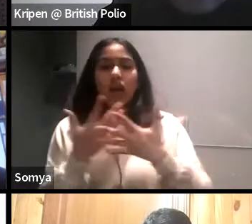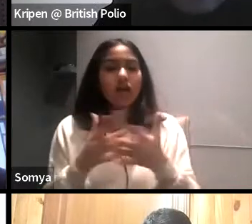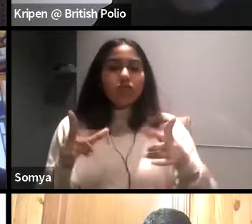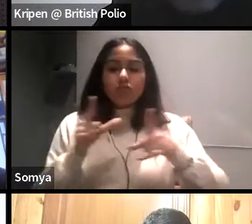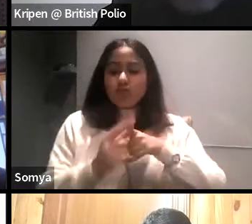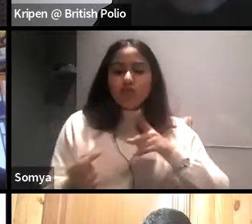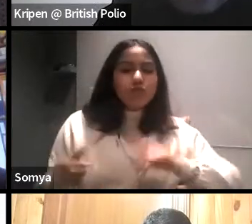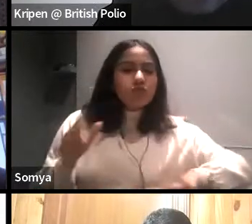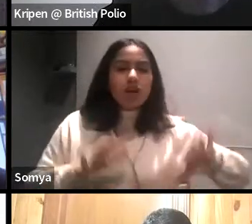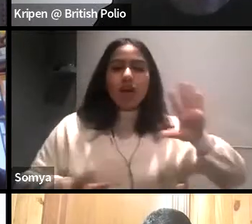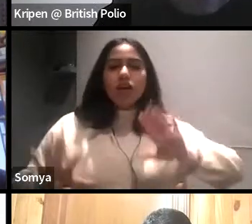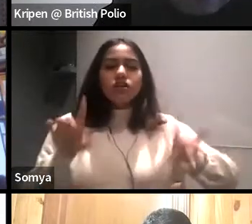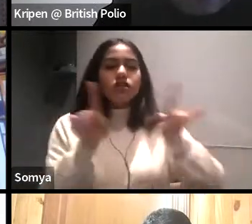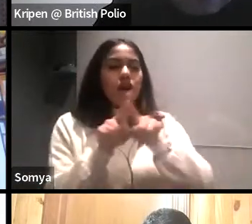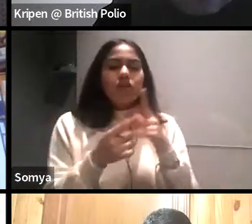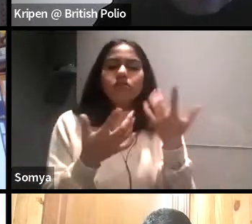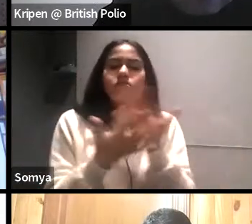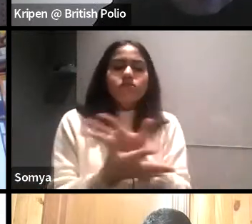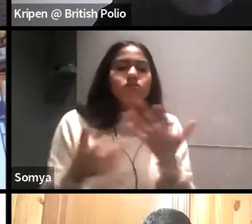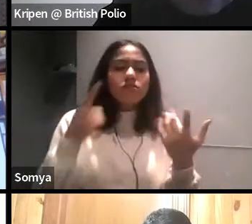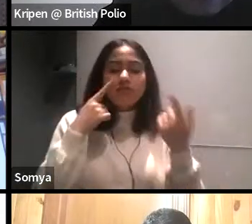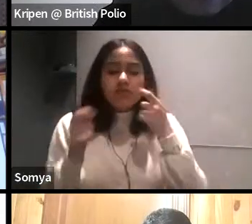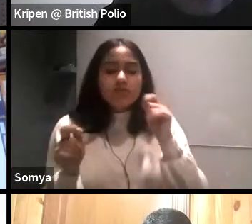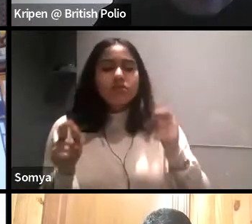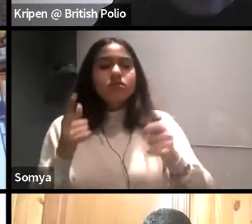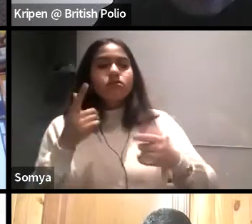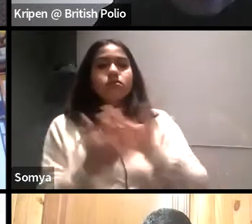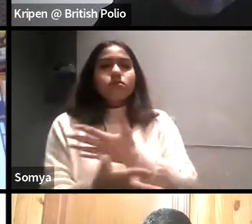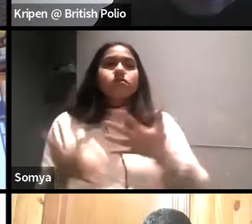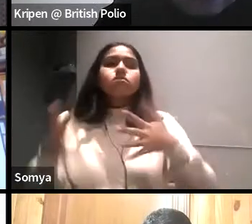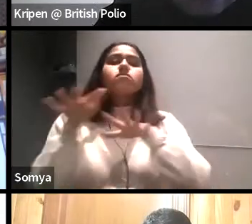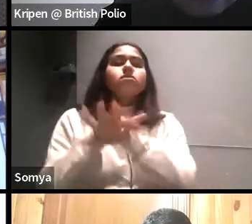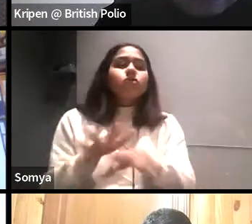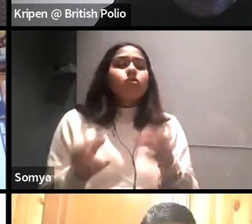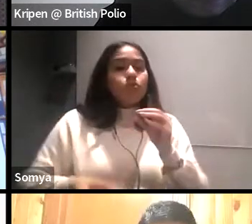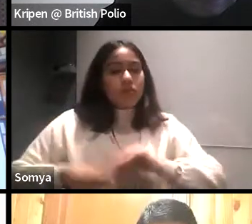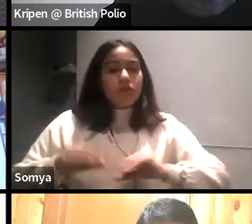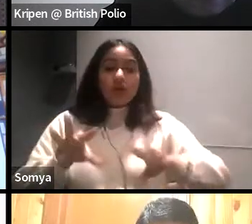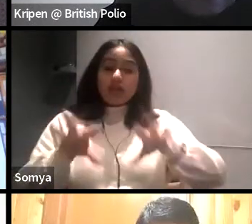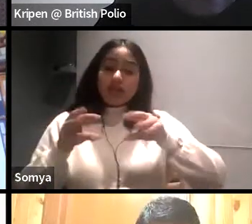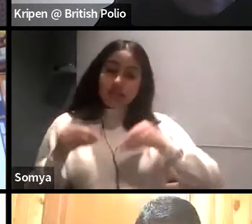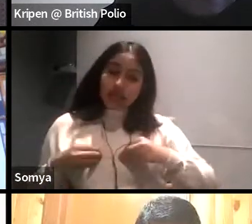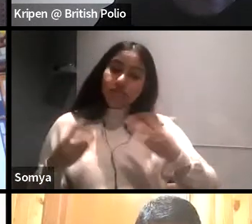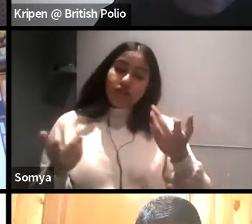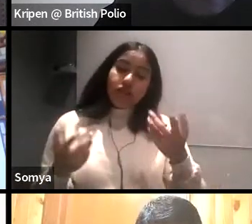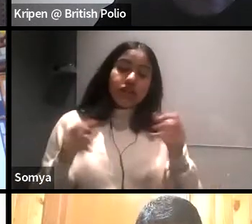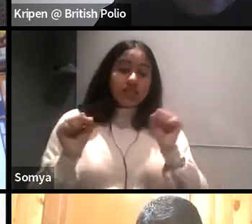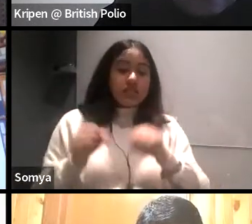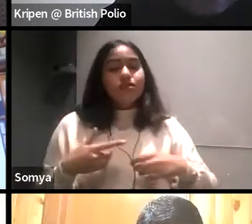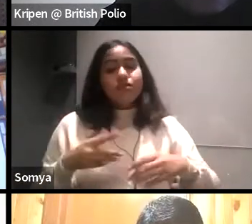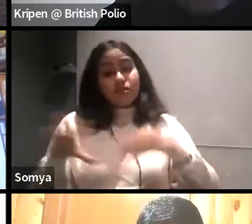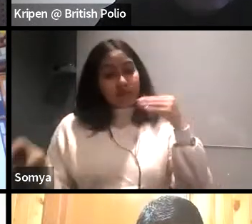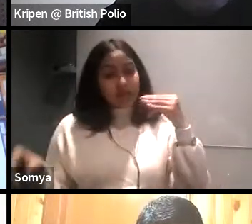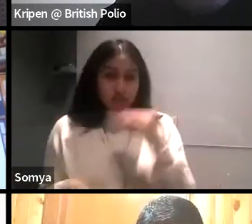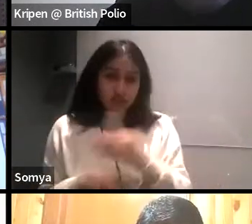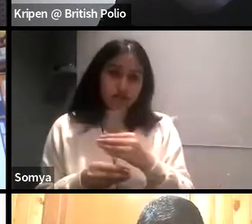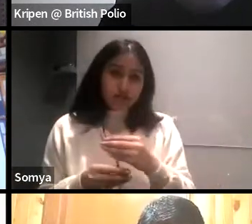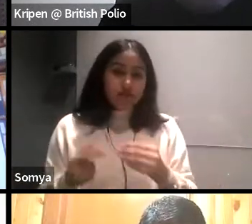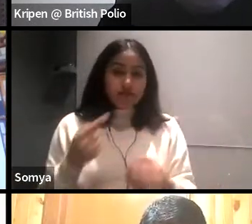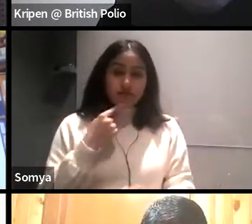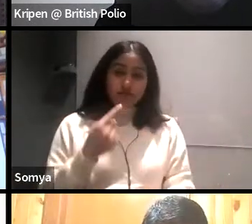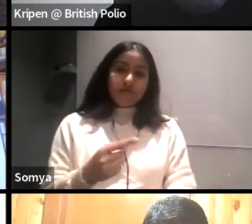also try to make things more inclusive and acceptable. So this is something which I would like to add to what Nish was